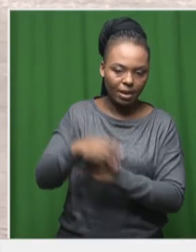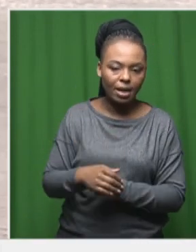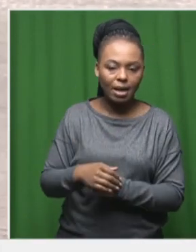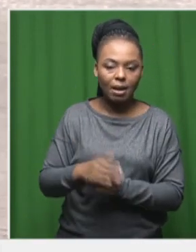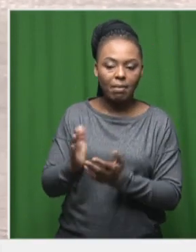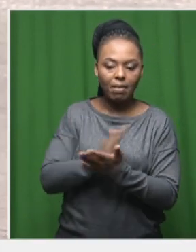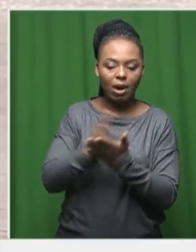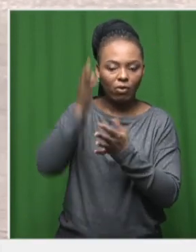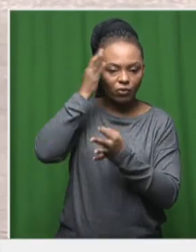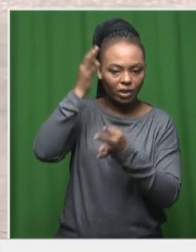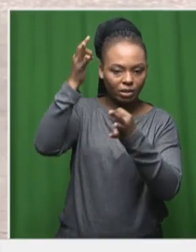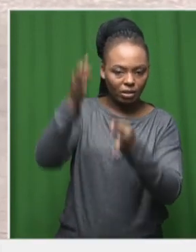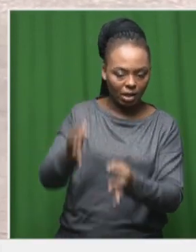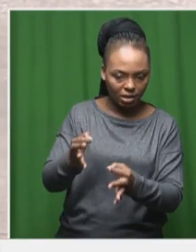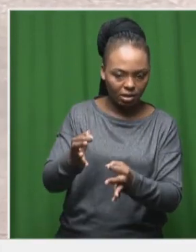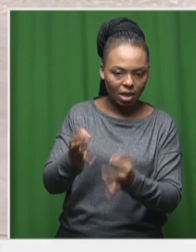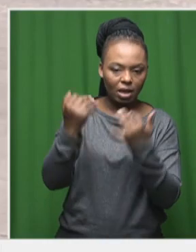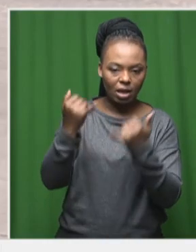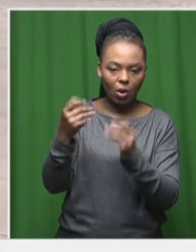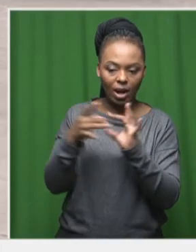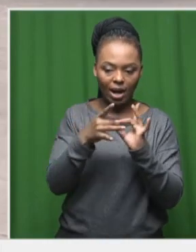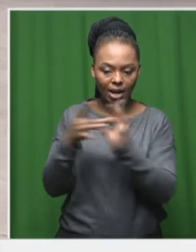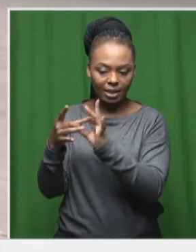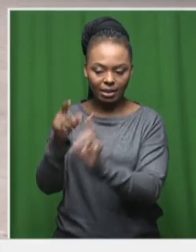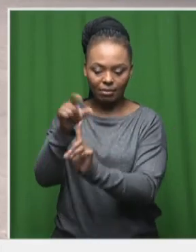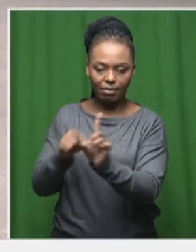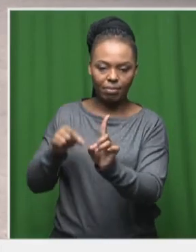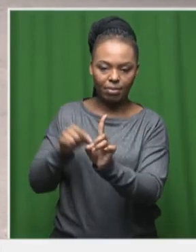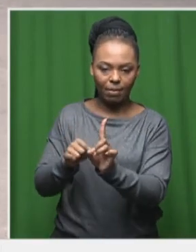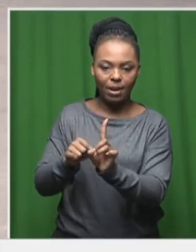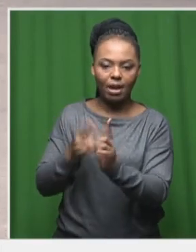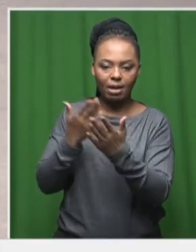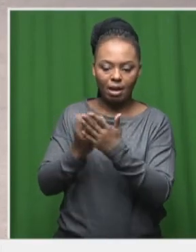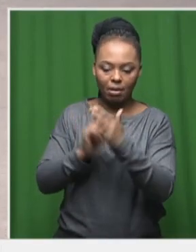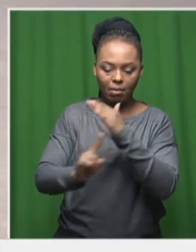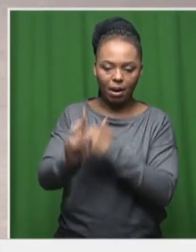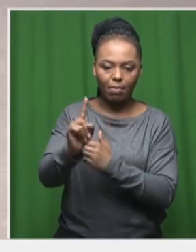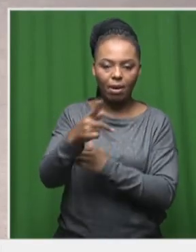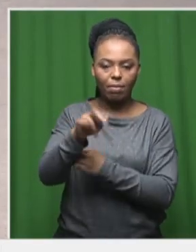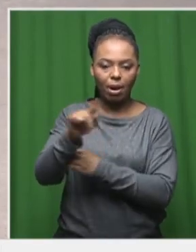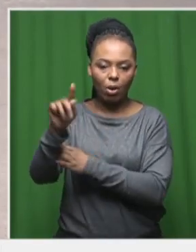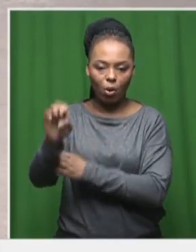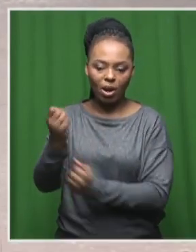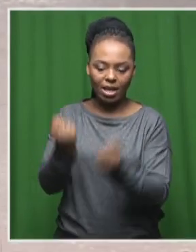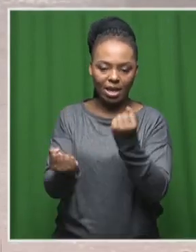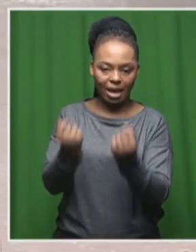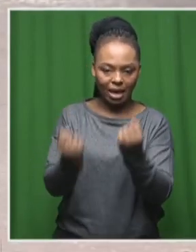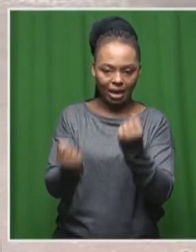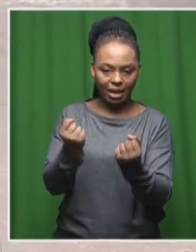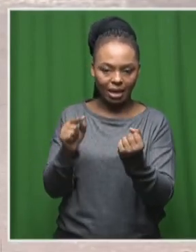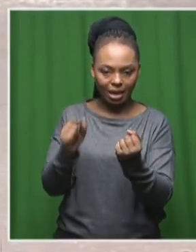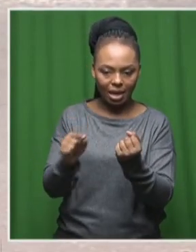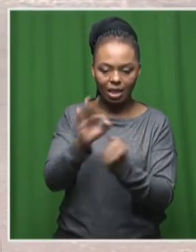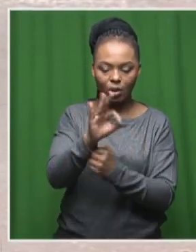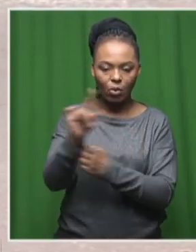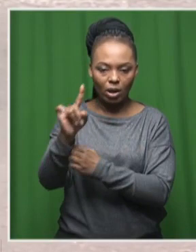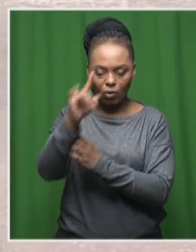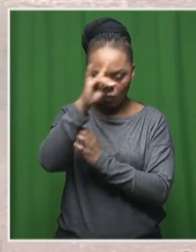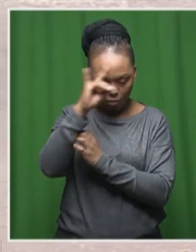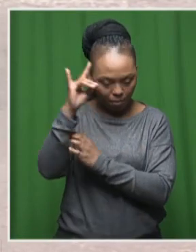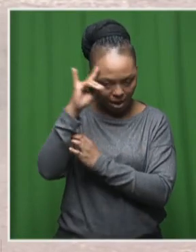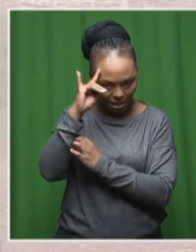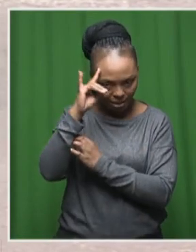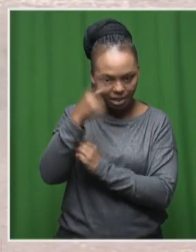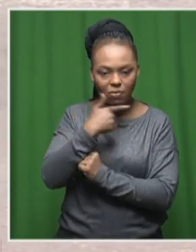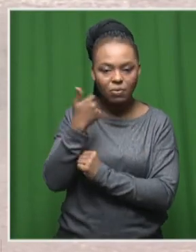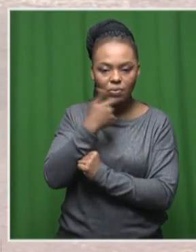judgment related to him receiving a hearing, a parole hearing before the 31st of March, which is in a couple